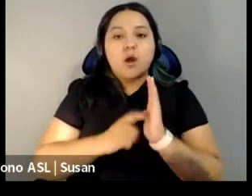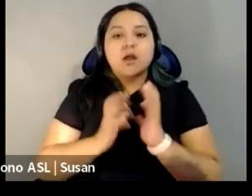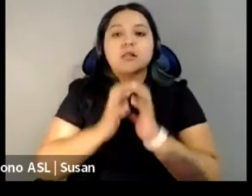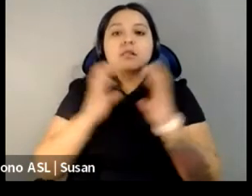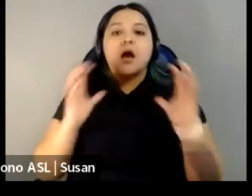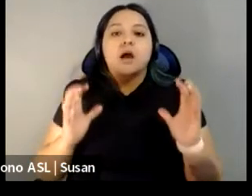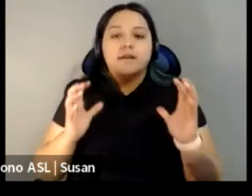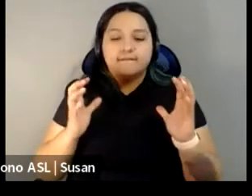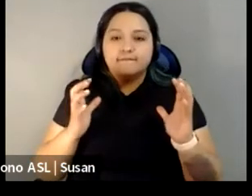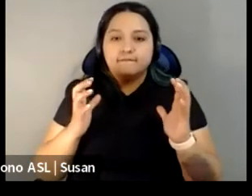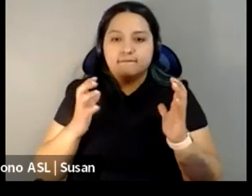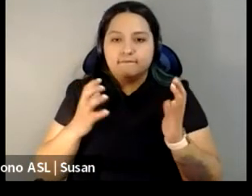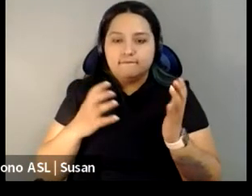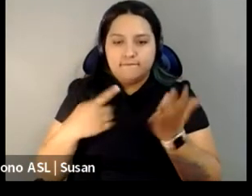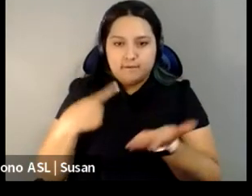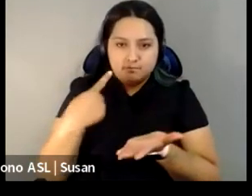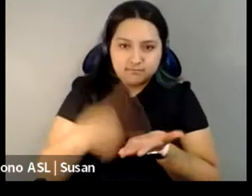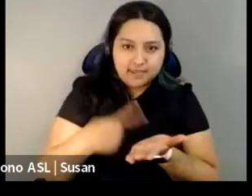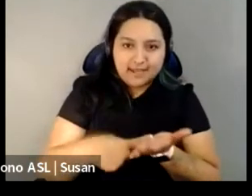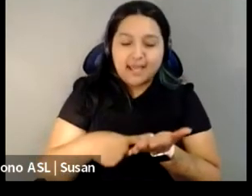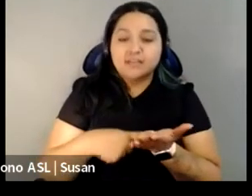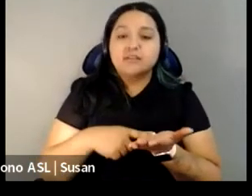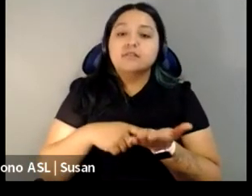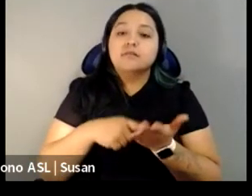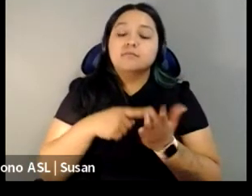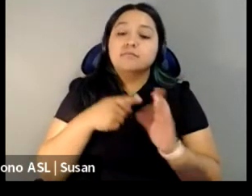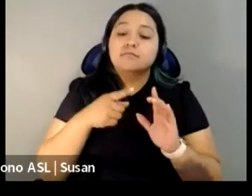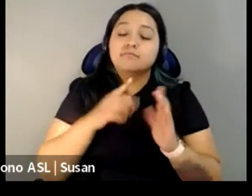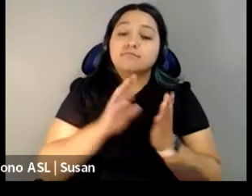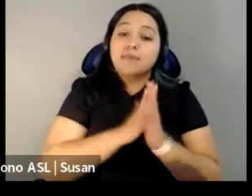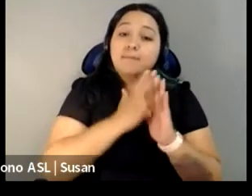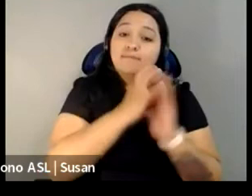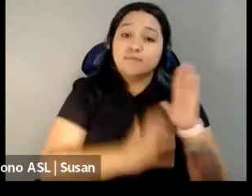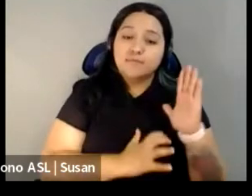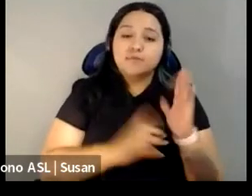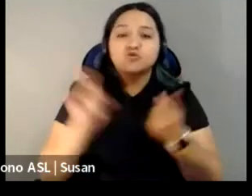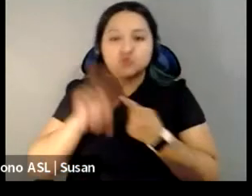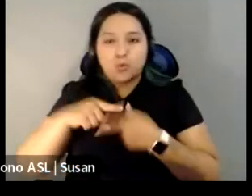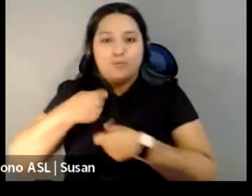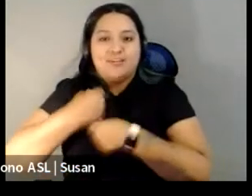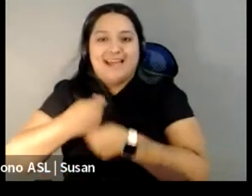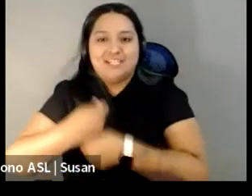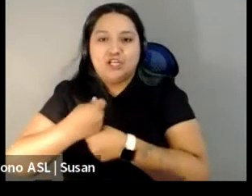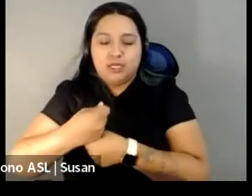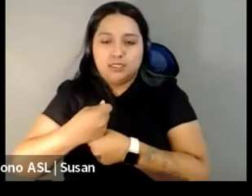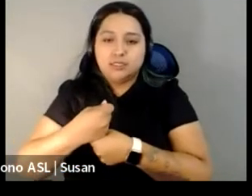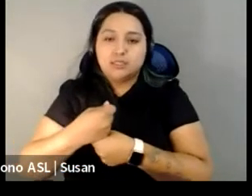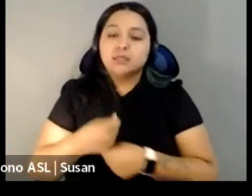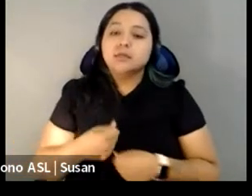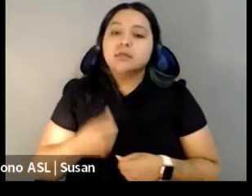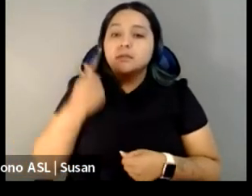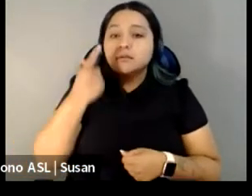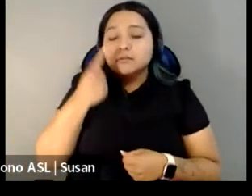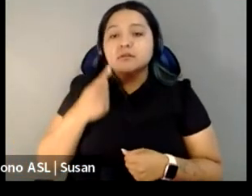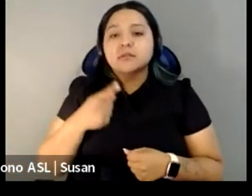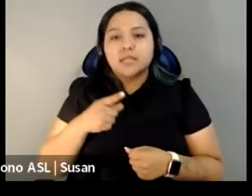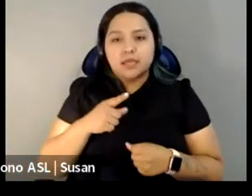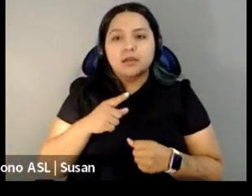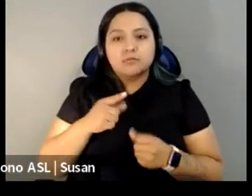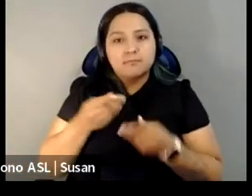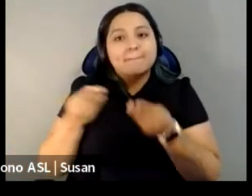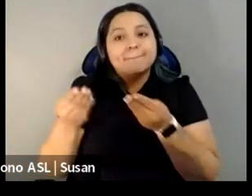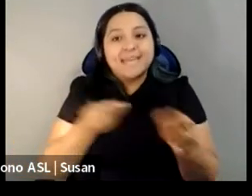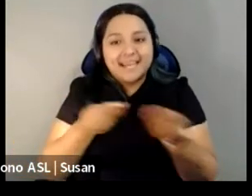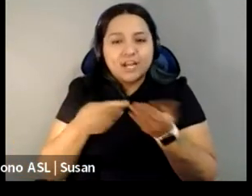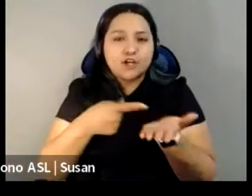a script to a production. And that mediation is transformative. These are not just middlemen. These are mediators